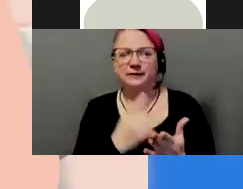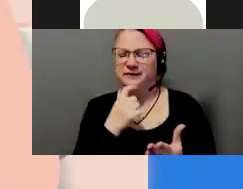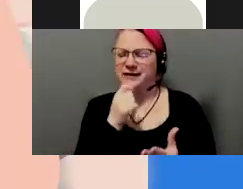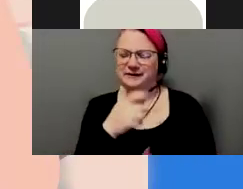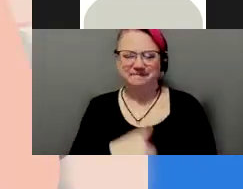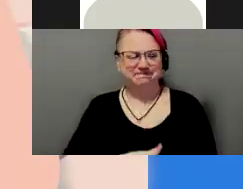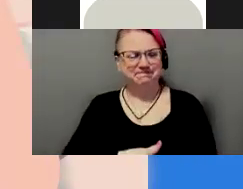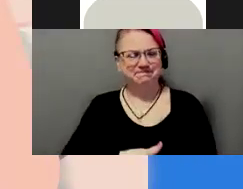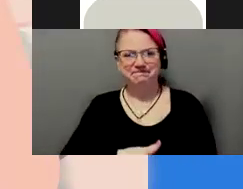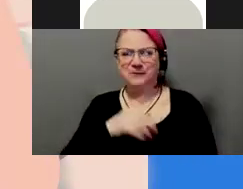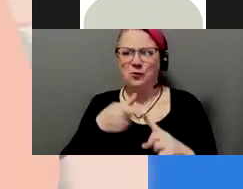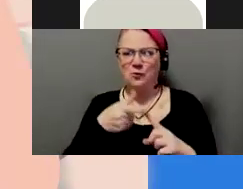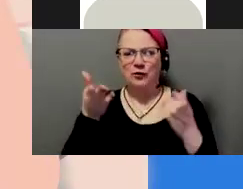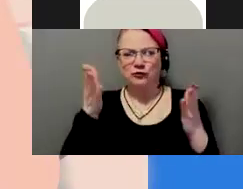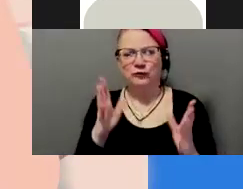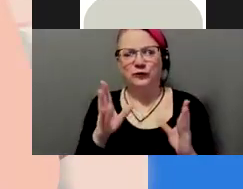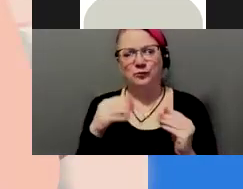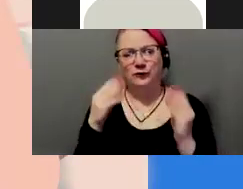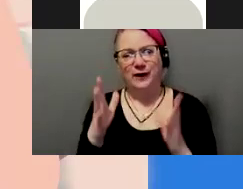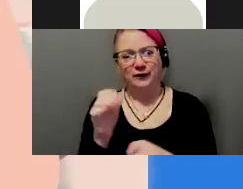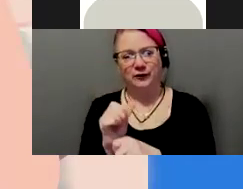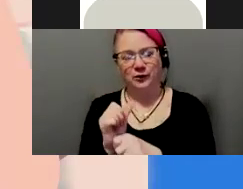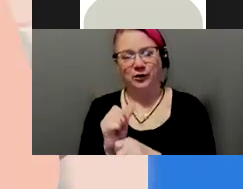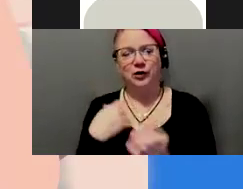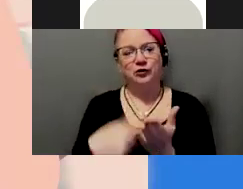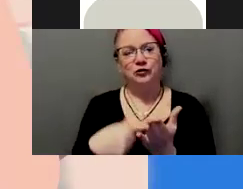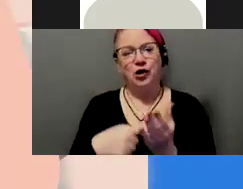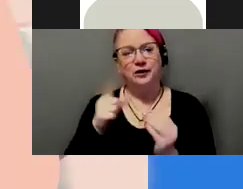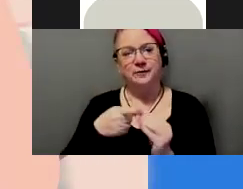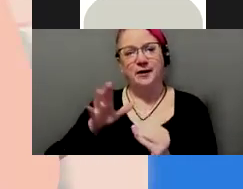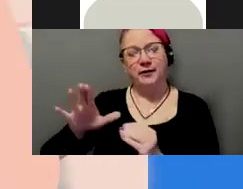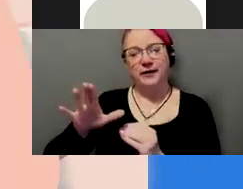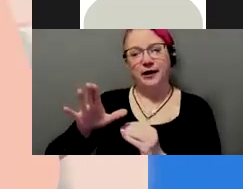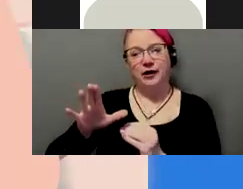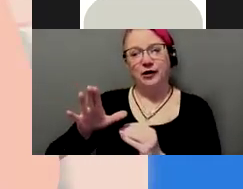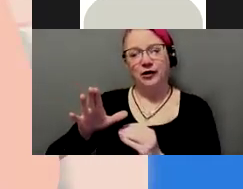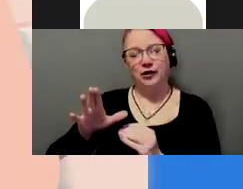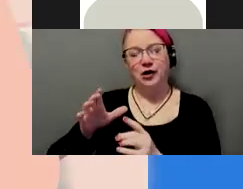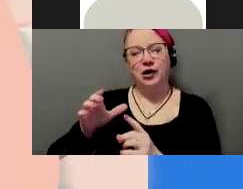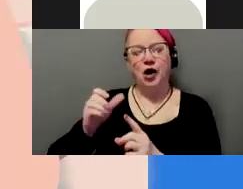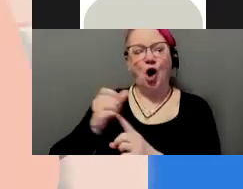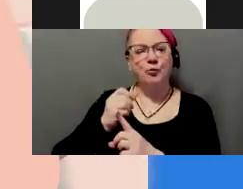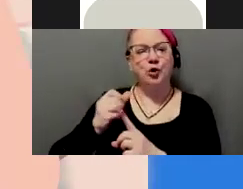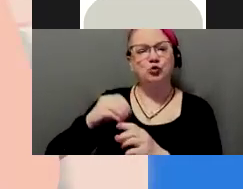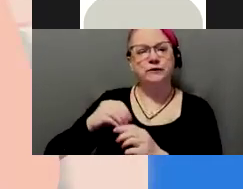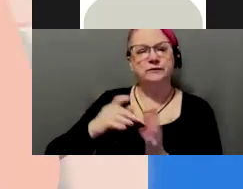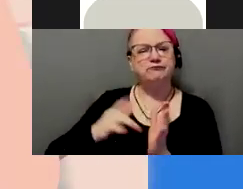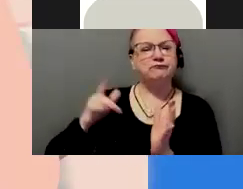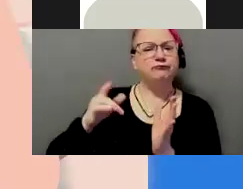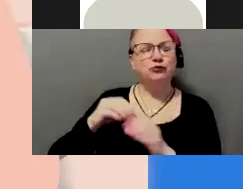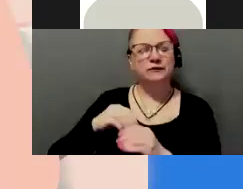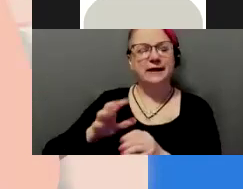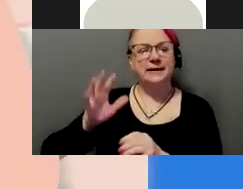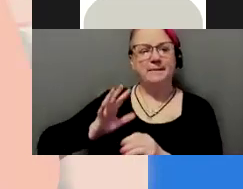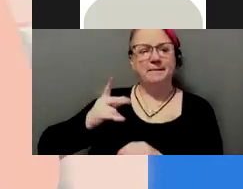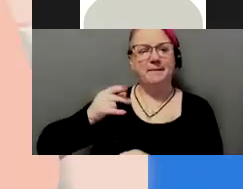with them when the service provider they were working with talked about their abuse in the past tense, or when they wanted to focus on the context sexual